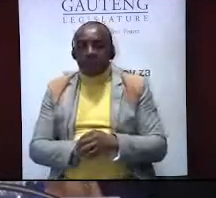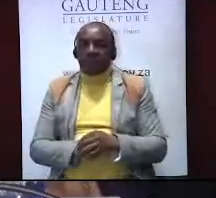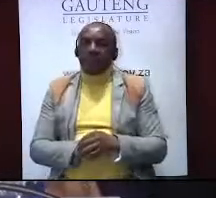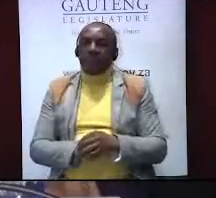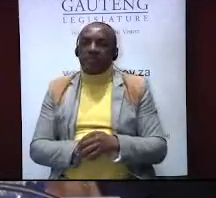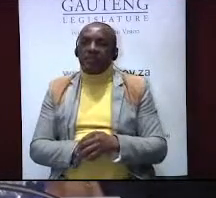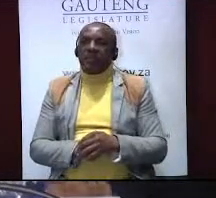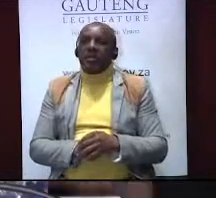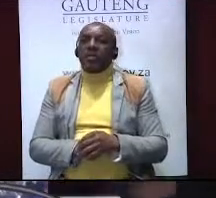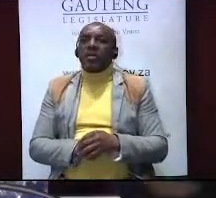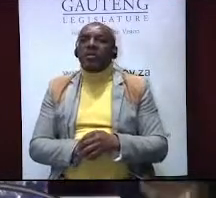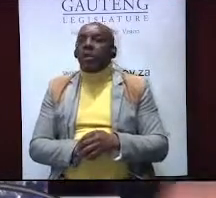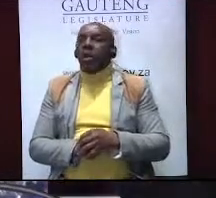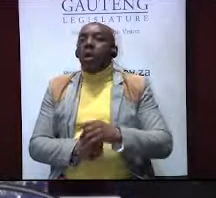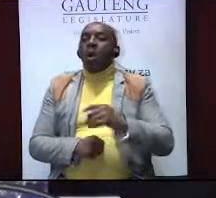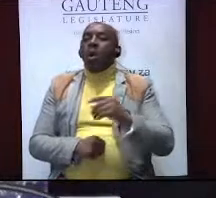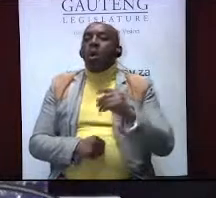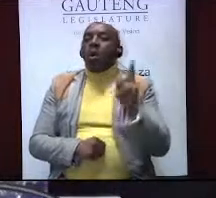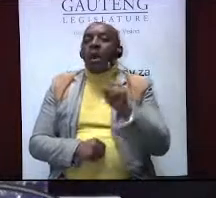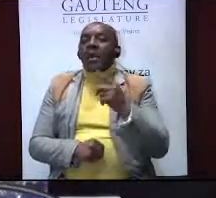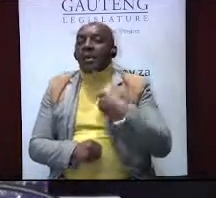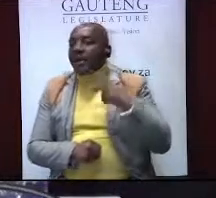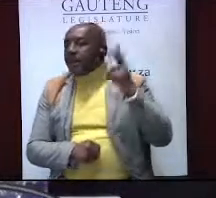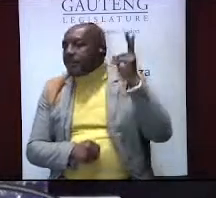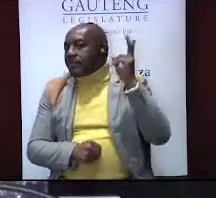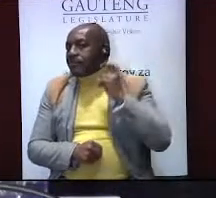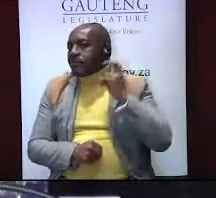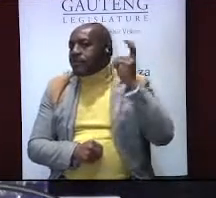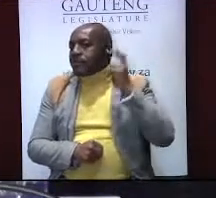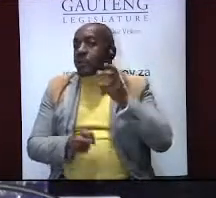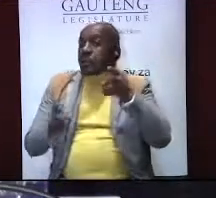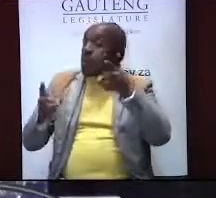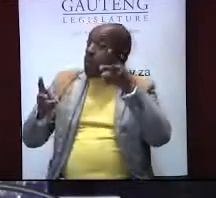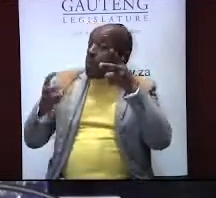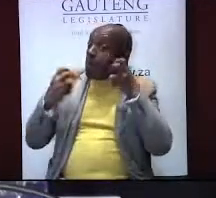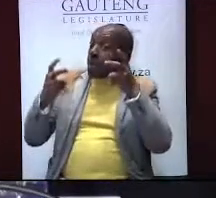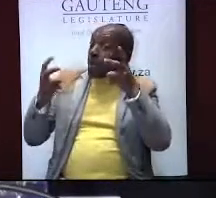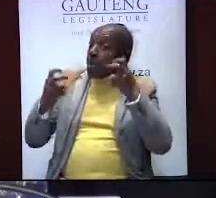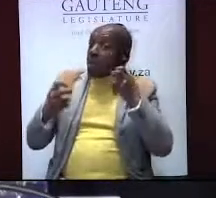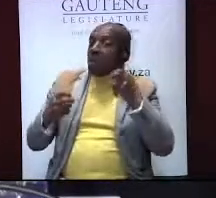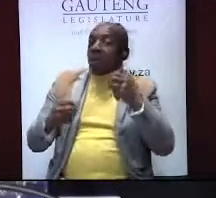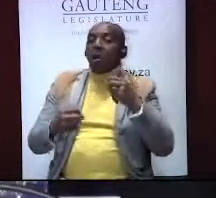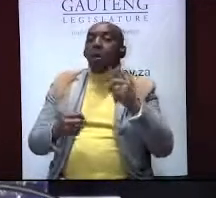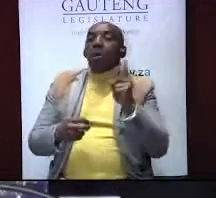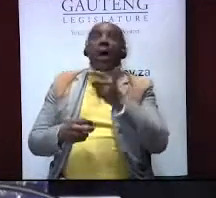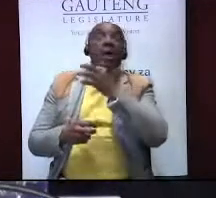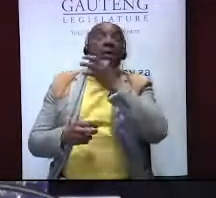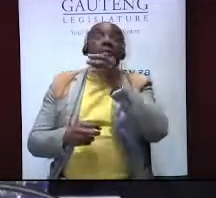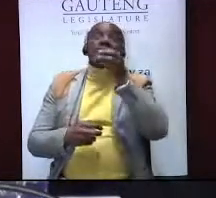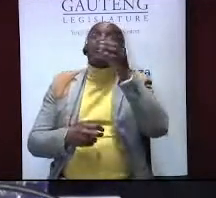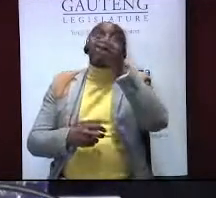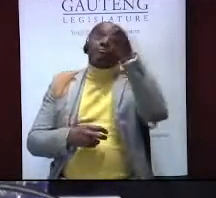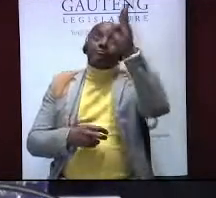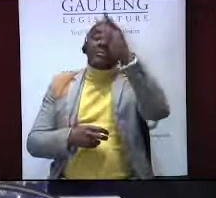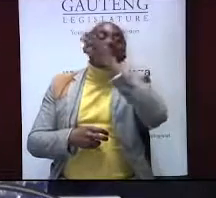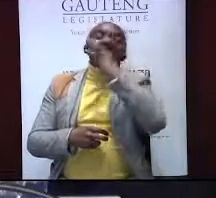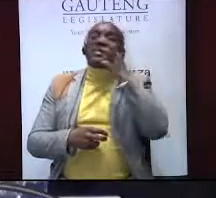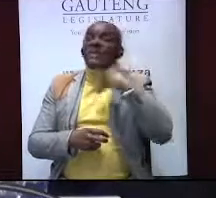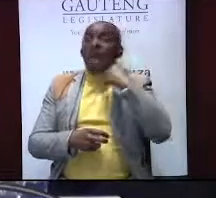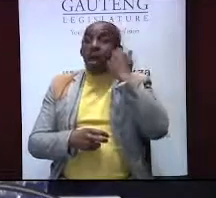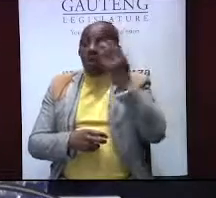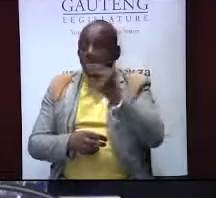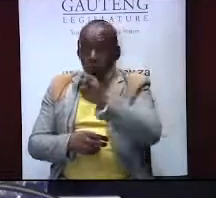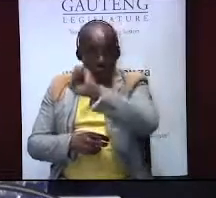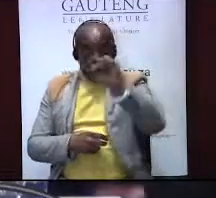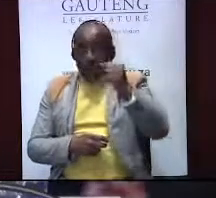Having heard all what the word of God says, I want us to look at South Africa, what